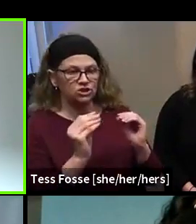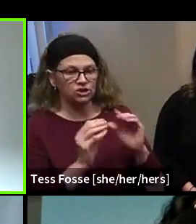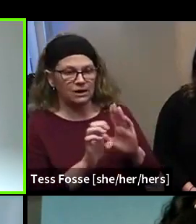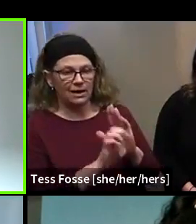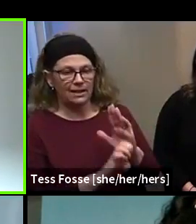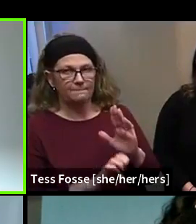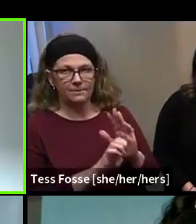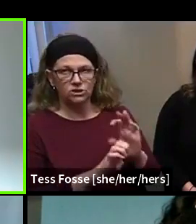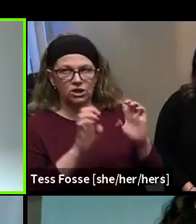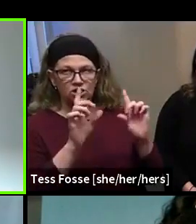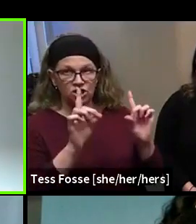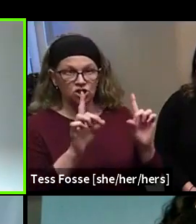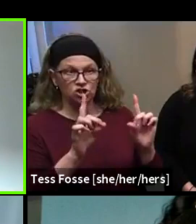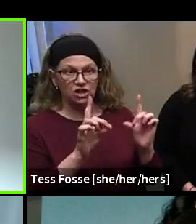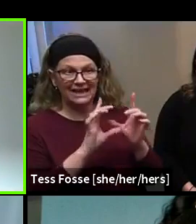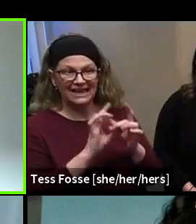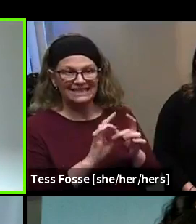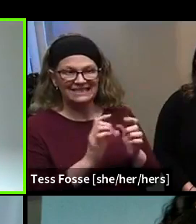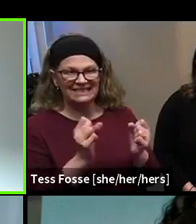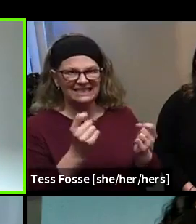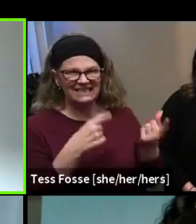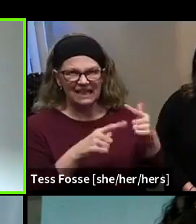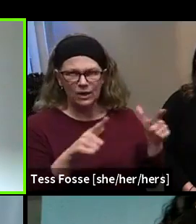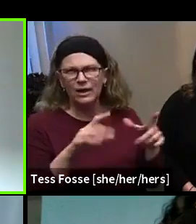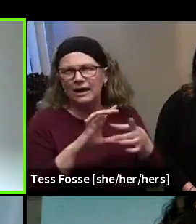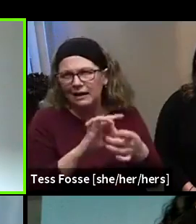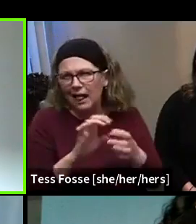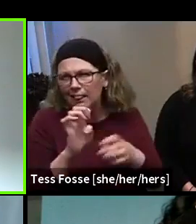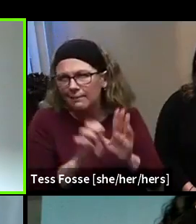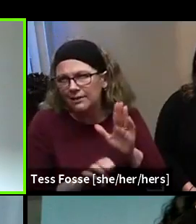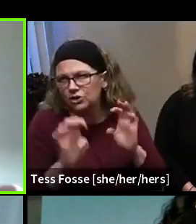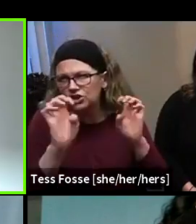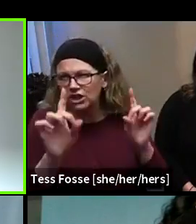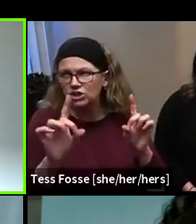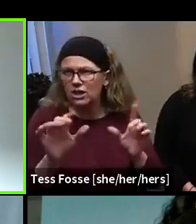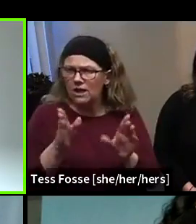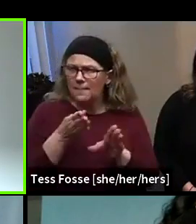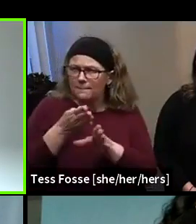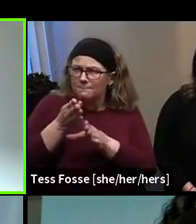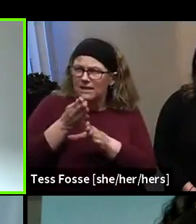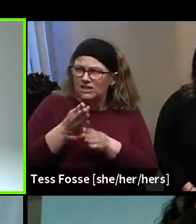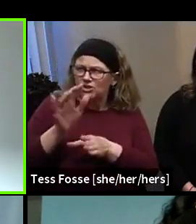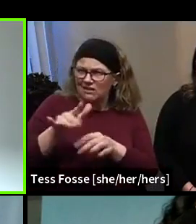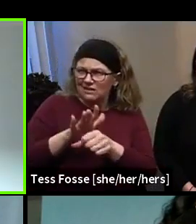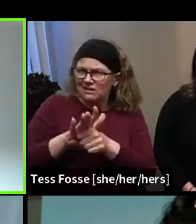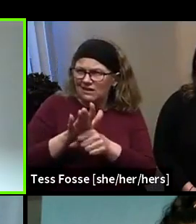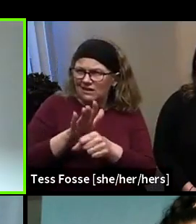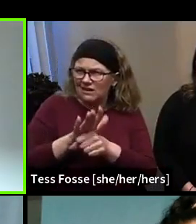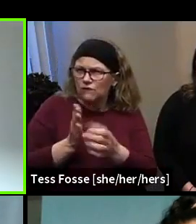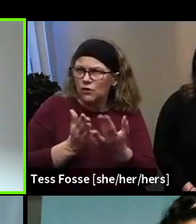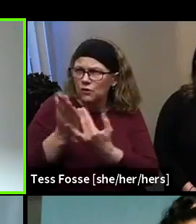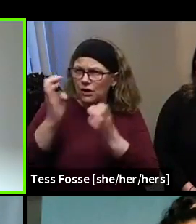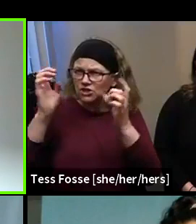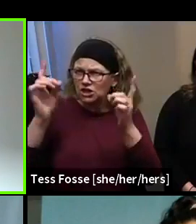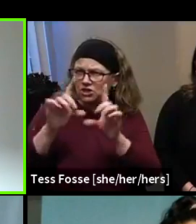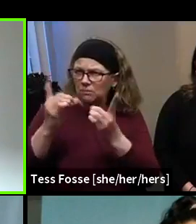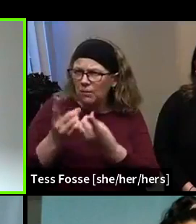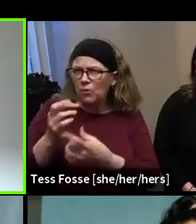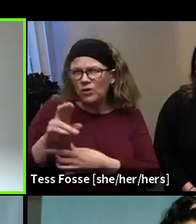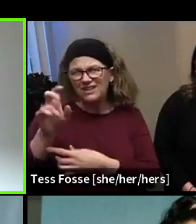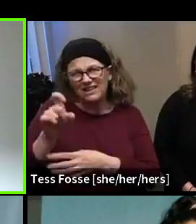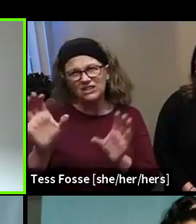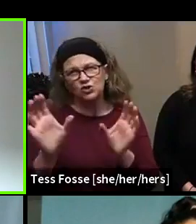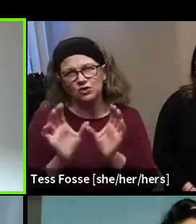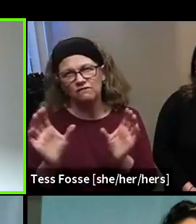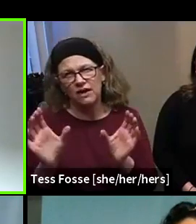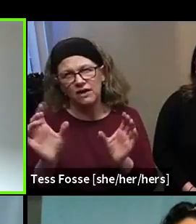education and sign language within elementary education, would the major be enough through the education department, or would they need to be